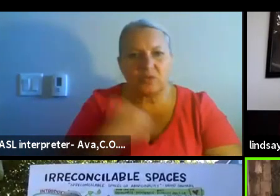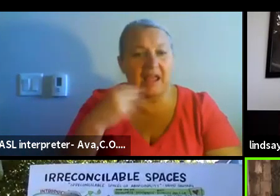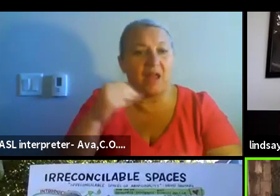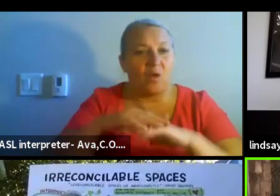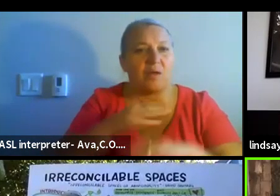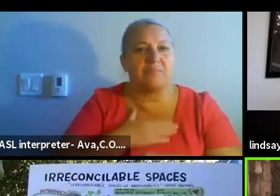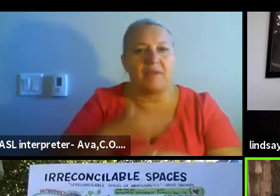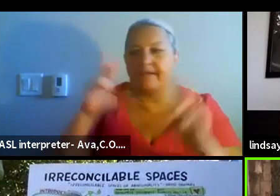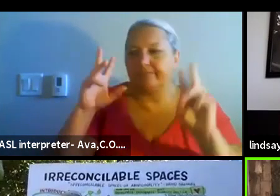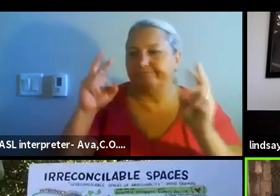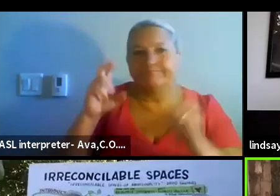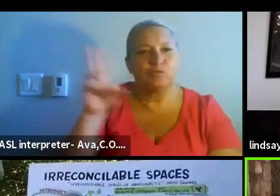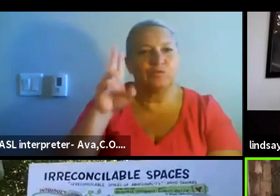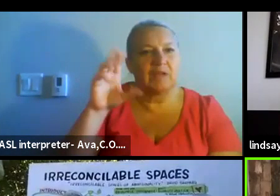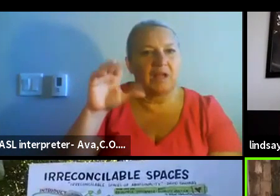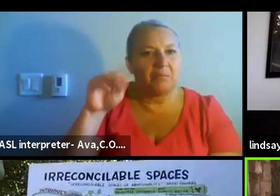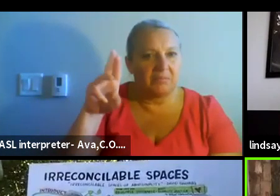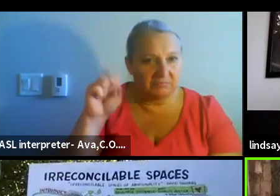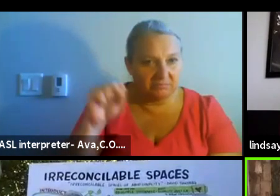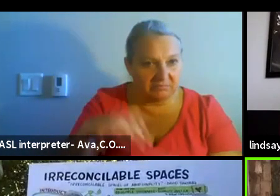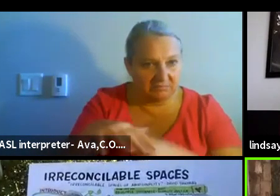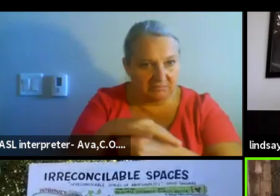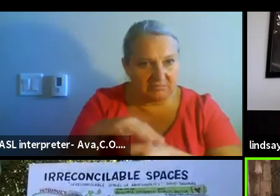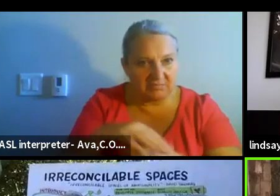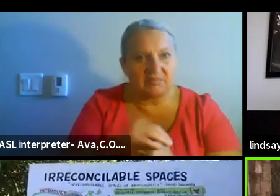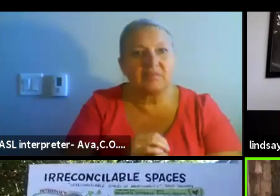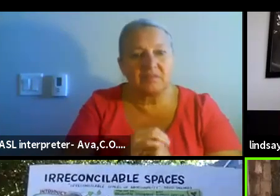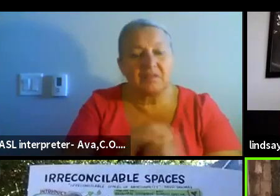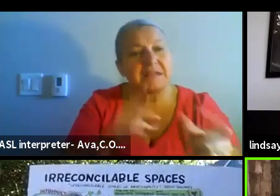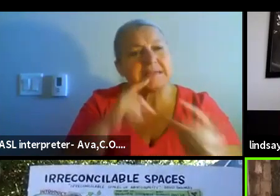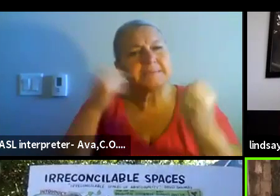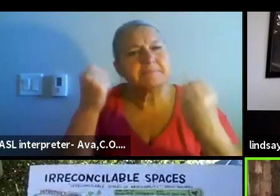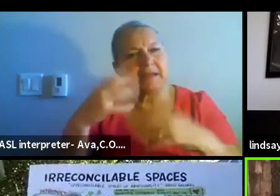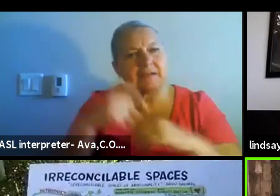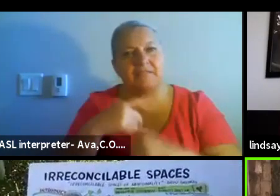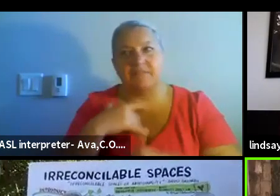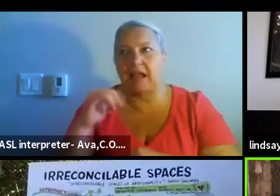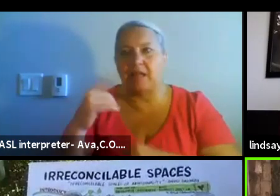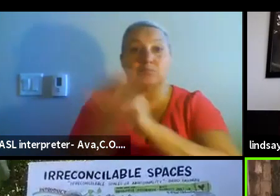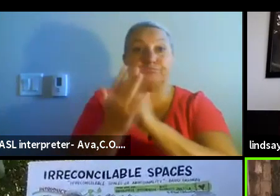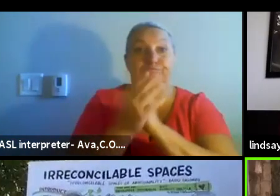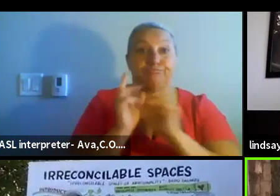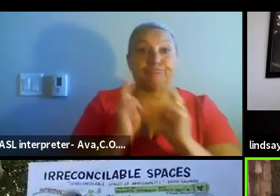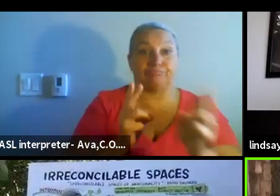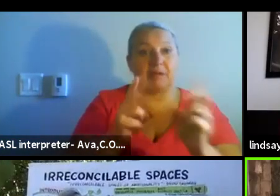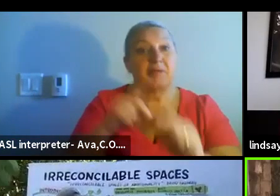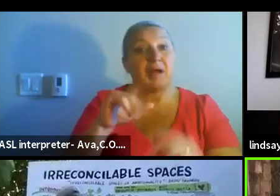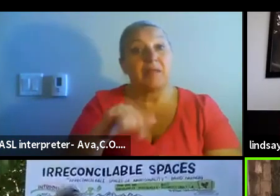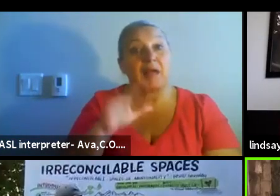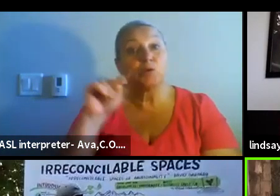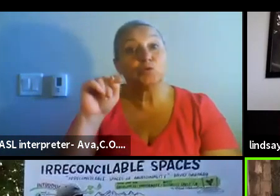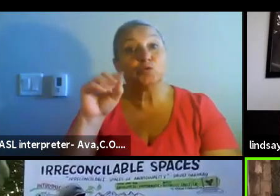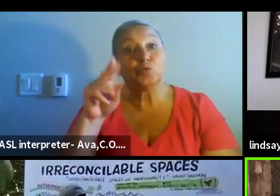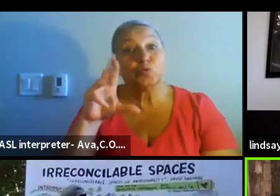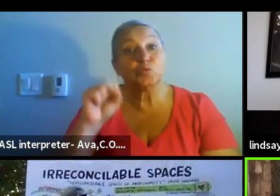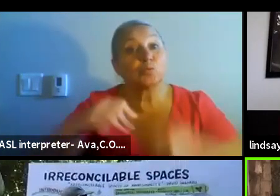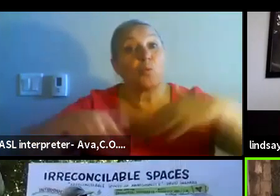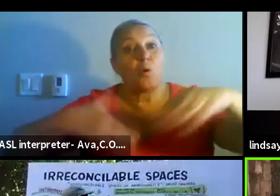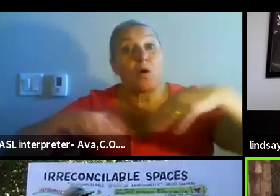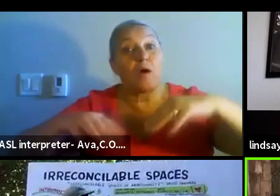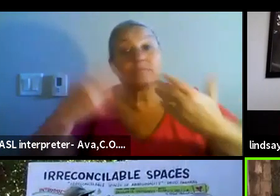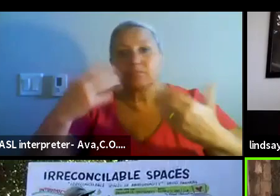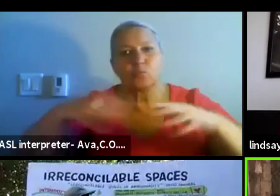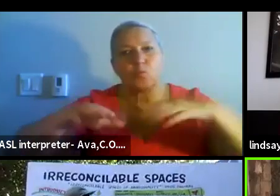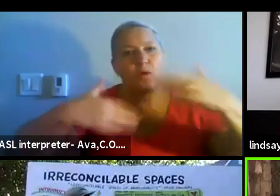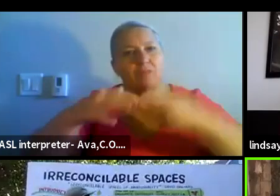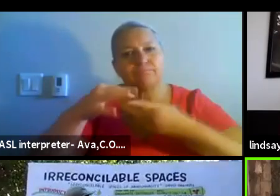campus. Generally, although I often feel rushed, these tours run 3 hours. They're walking tours. When